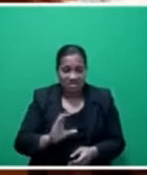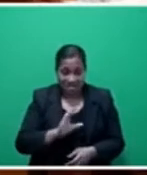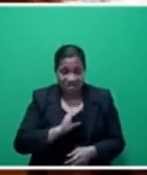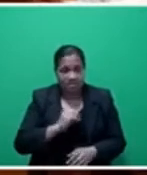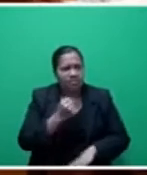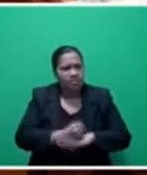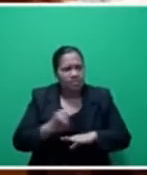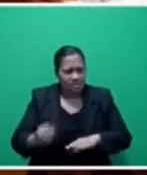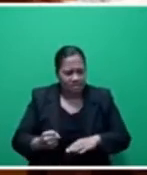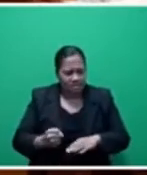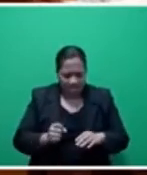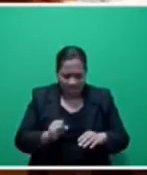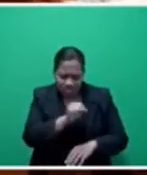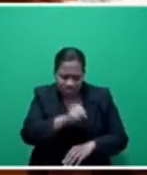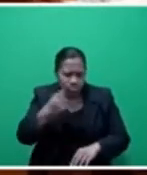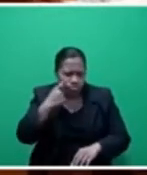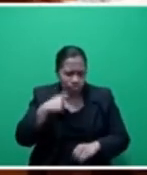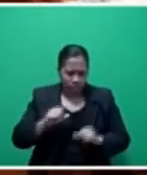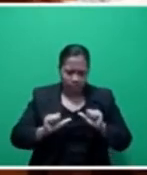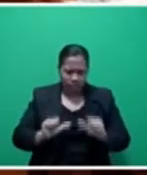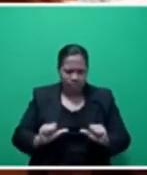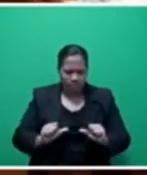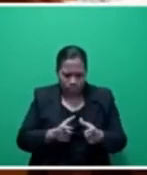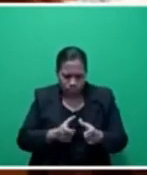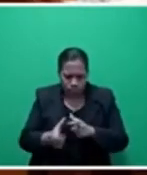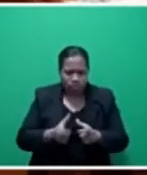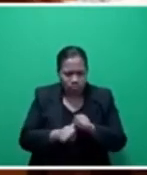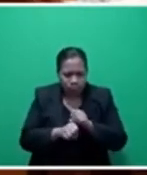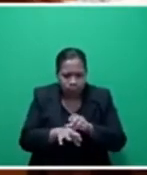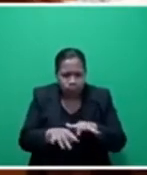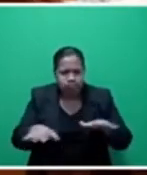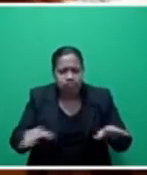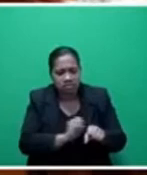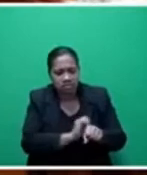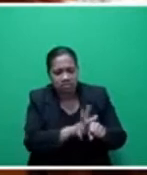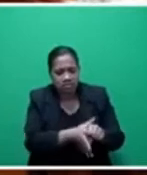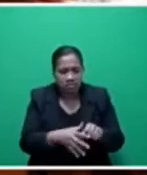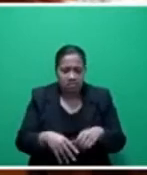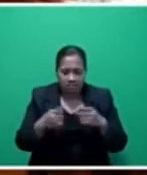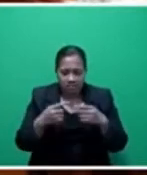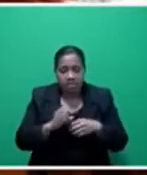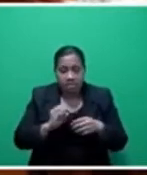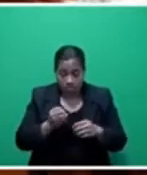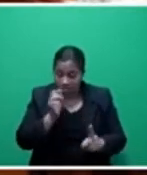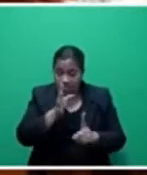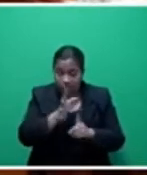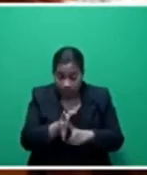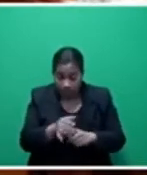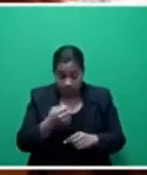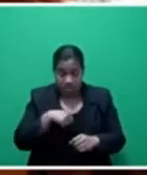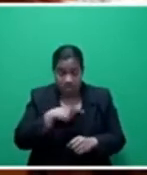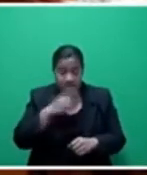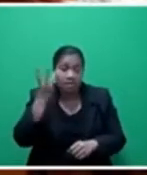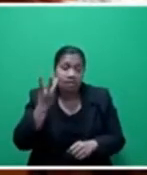serious about trying to prevent and control the spread of this virus. The added bonus for us, especially for the women,